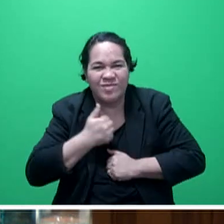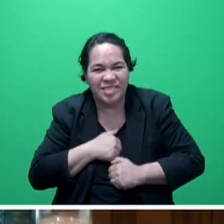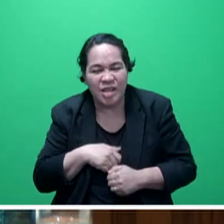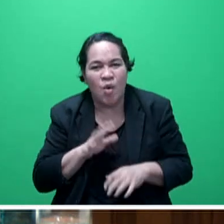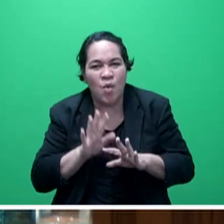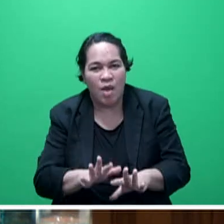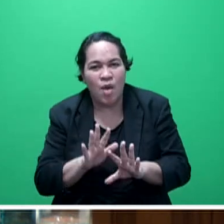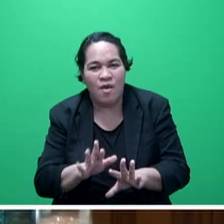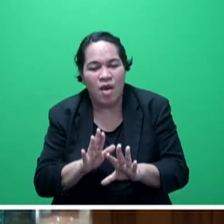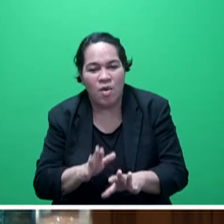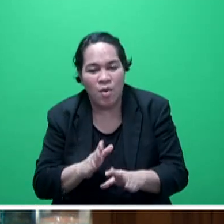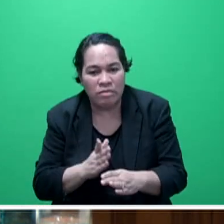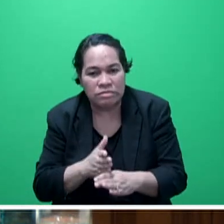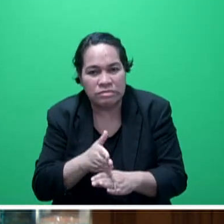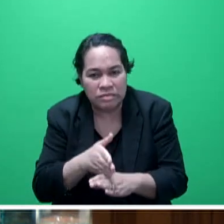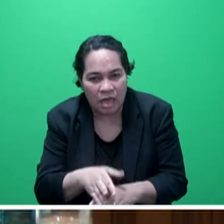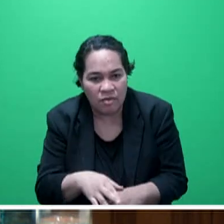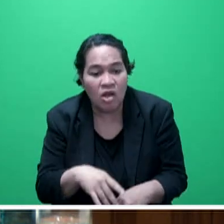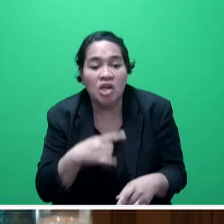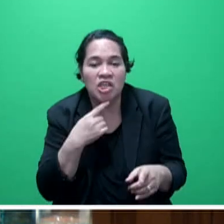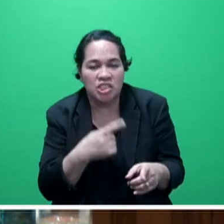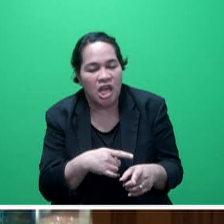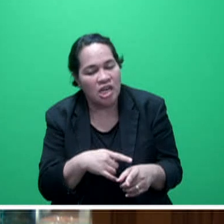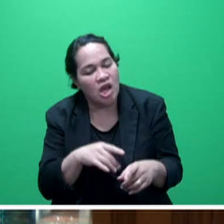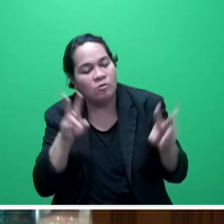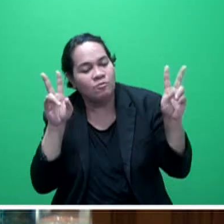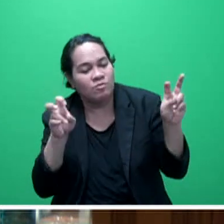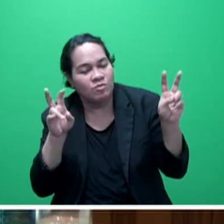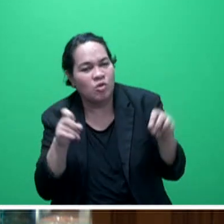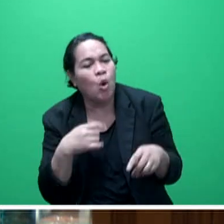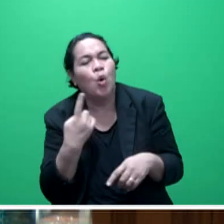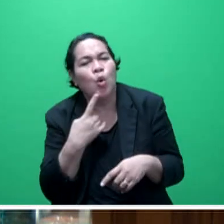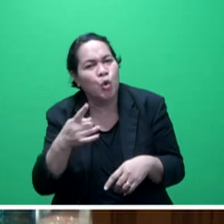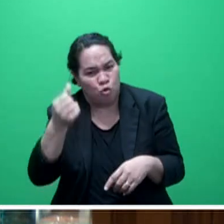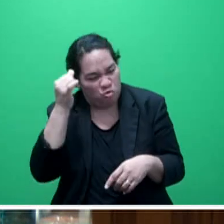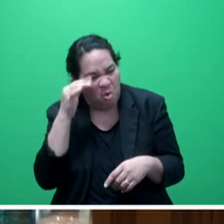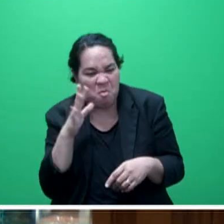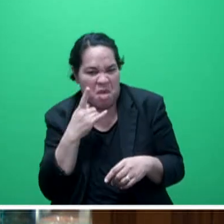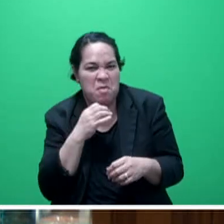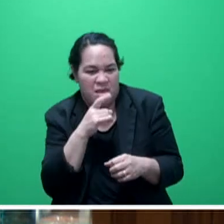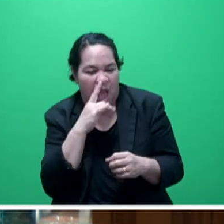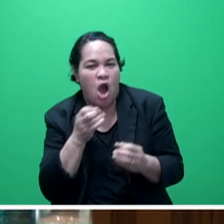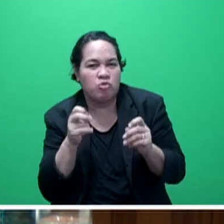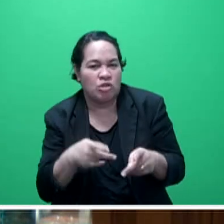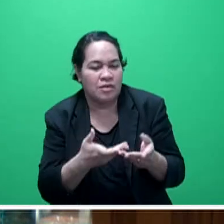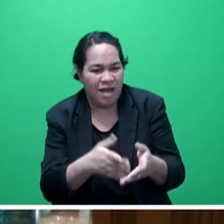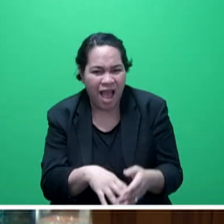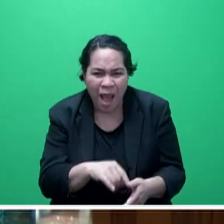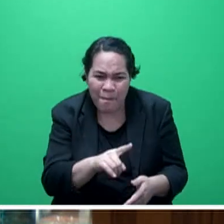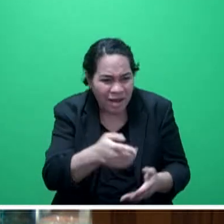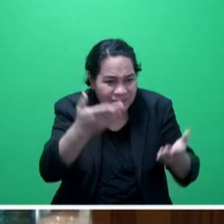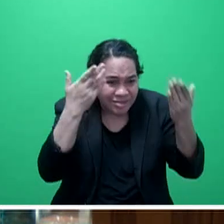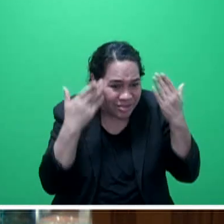now people say it's just whom you know that gets the chance first. Unfortunately, he doesn't know that this program started in